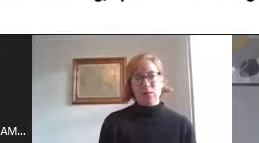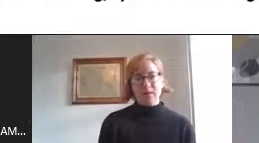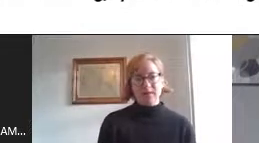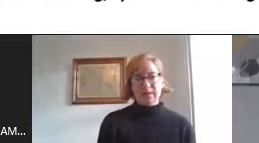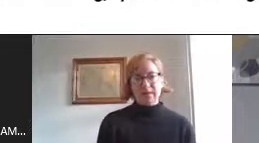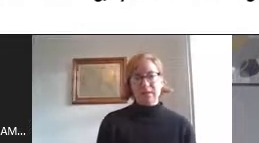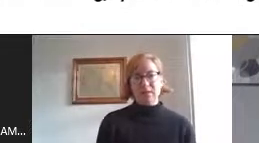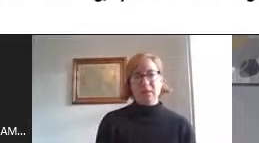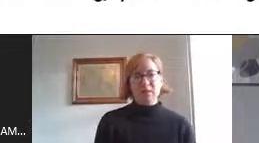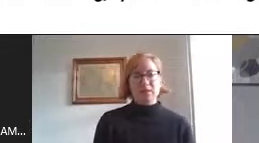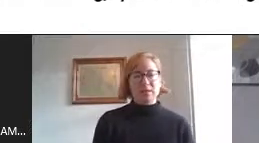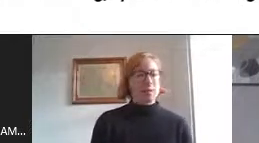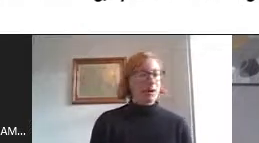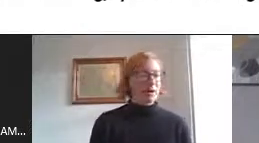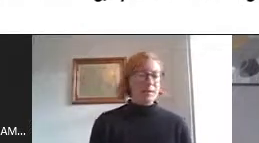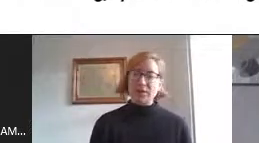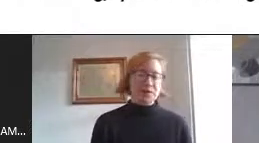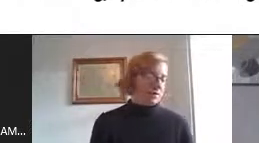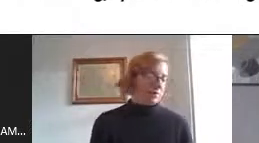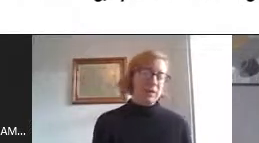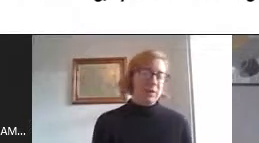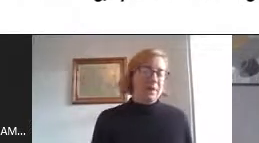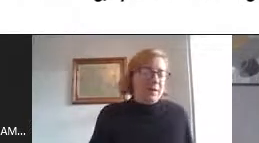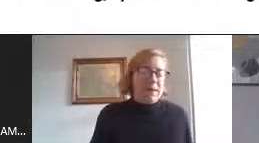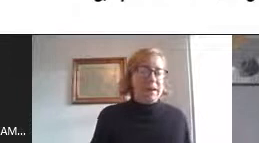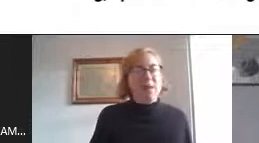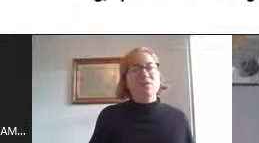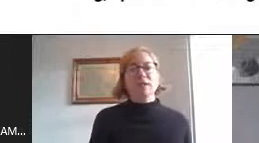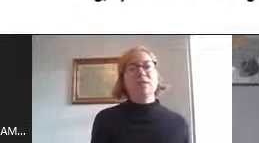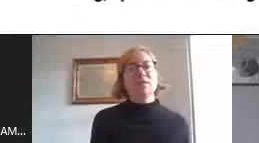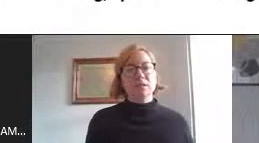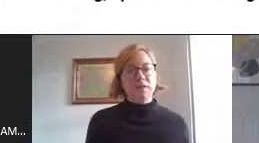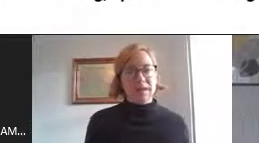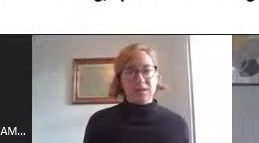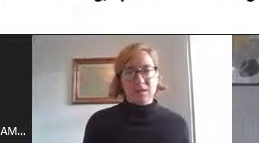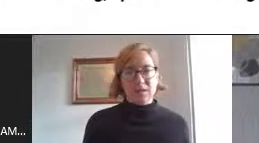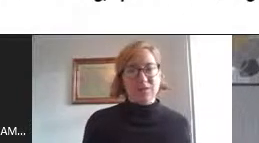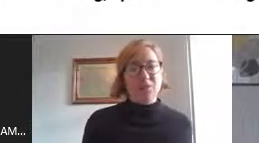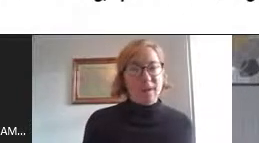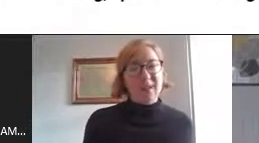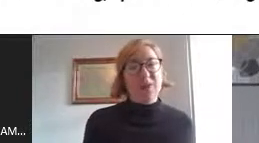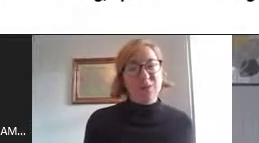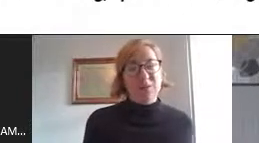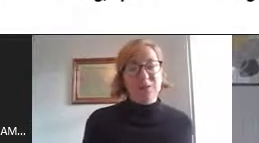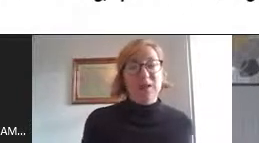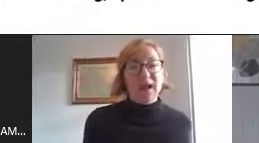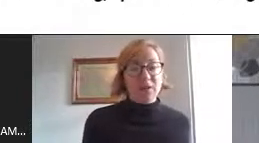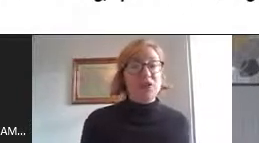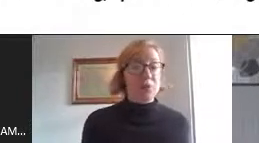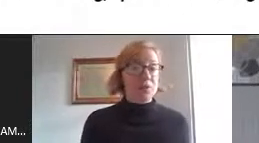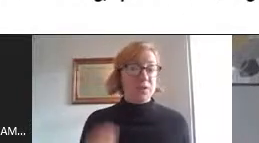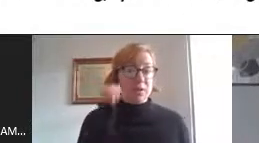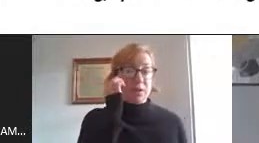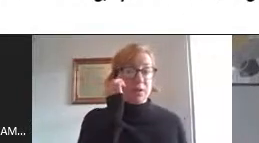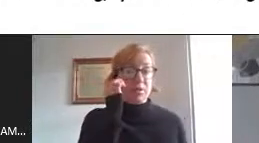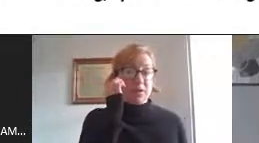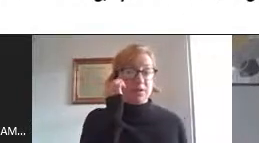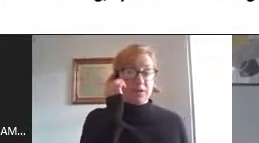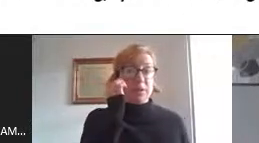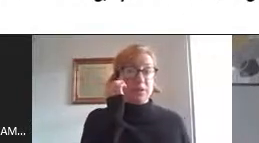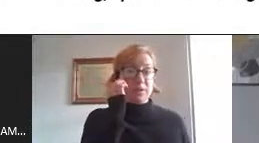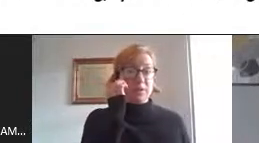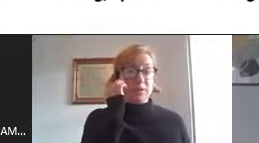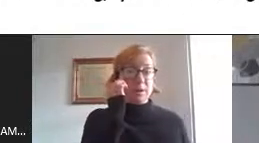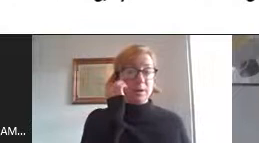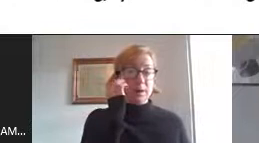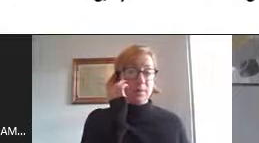is what is needed. So early intervention, you know, in every instance is associated with better outcomes and a shorter time